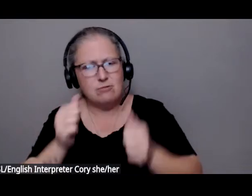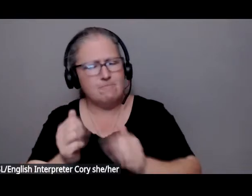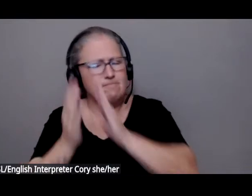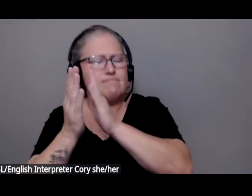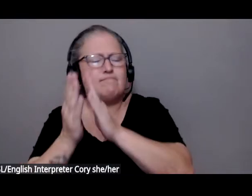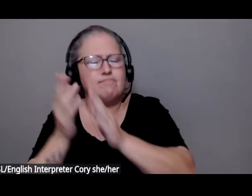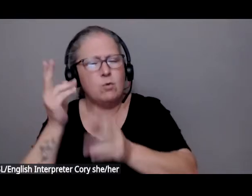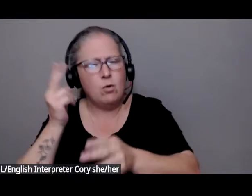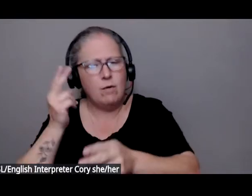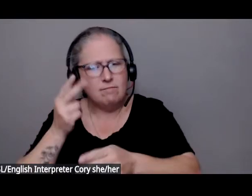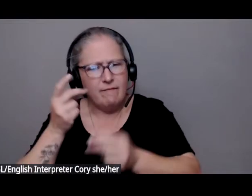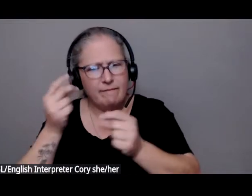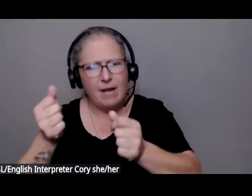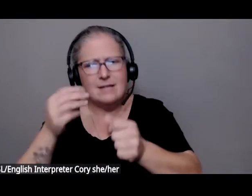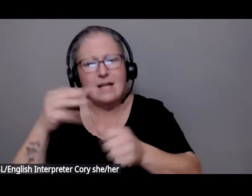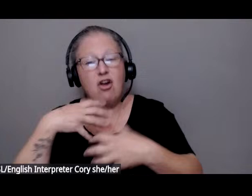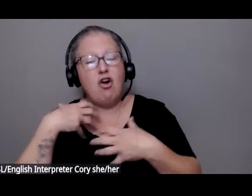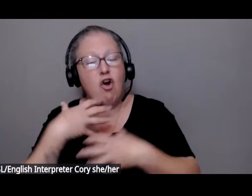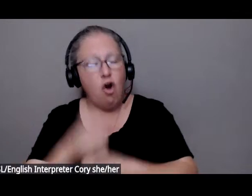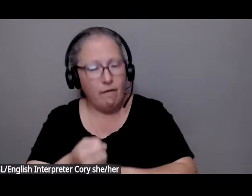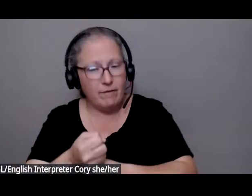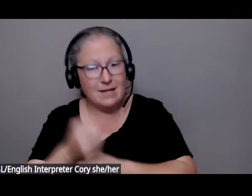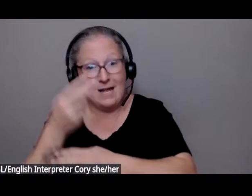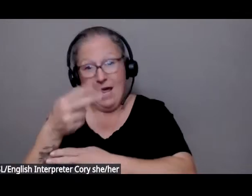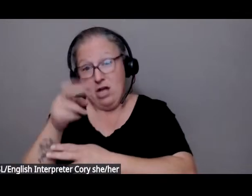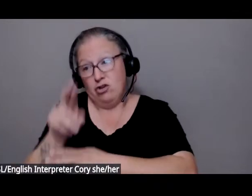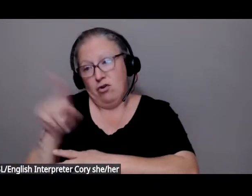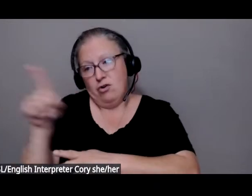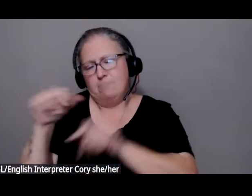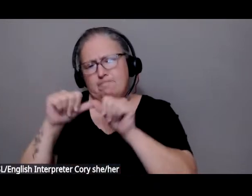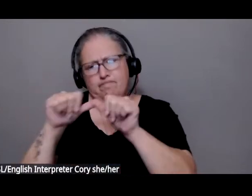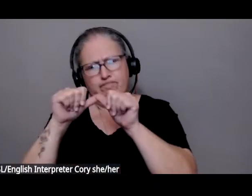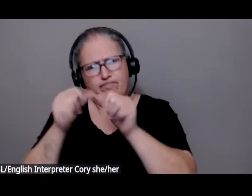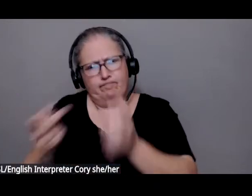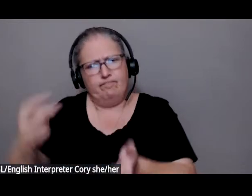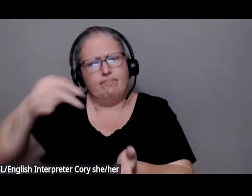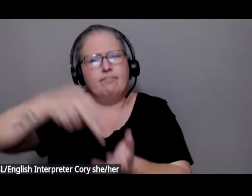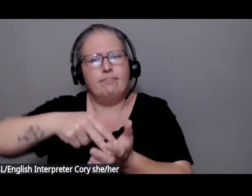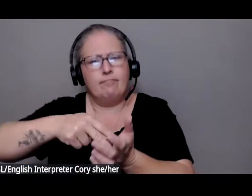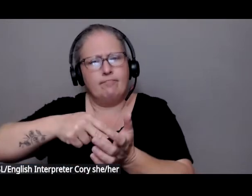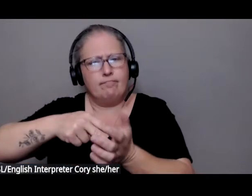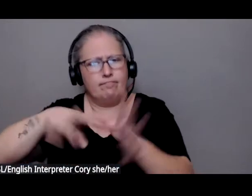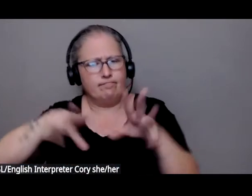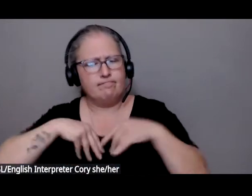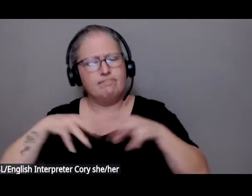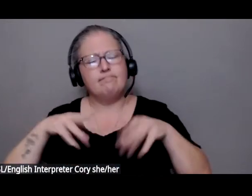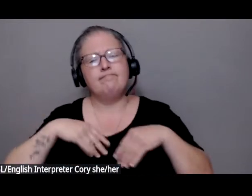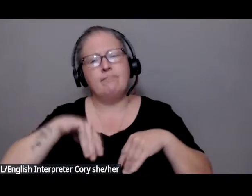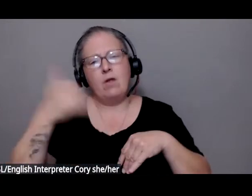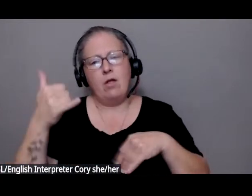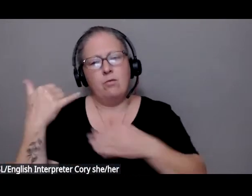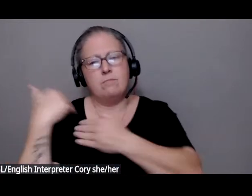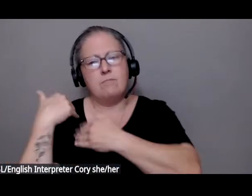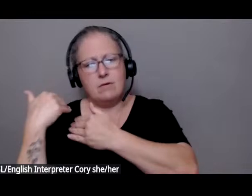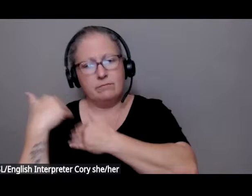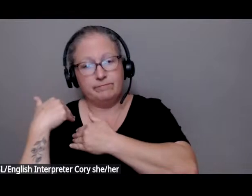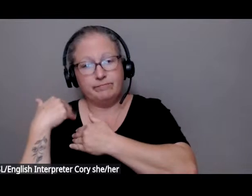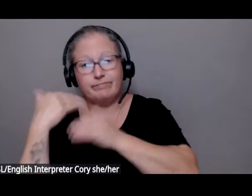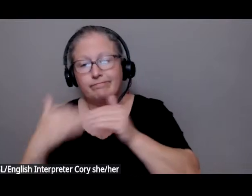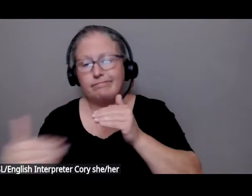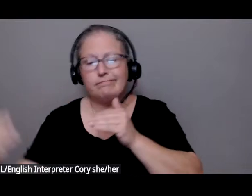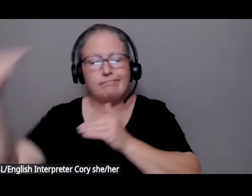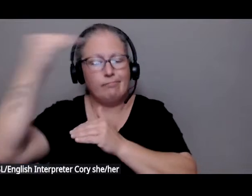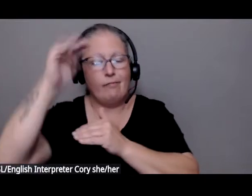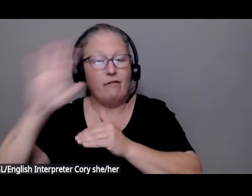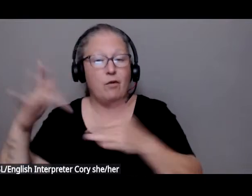with confidence. With HR, she consistently steps up and takes on extra tasks, often going above and beyond her